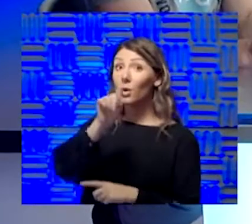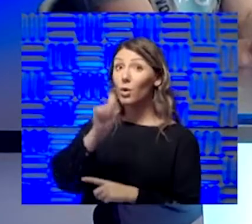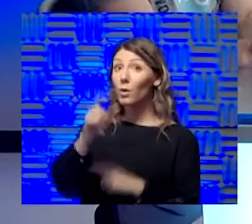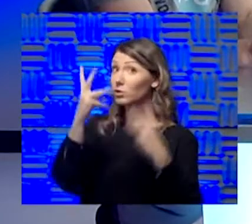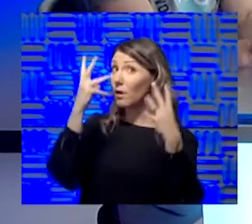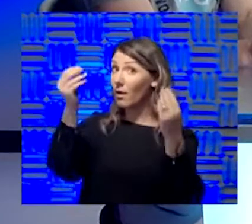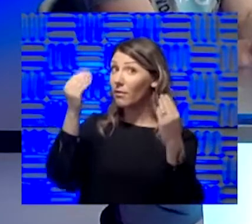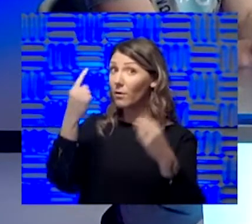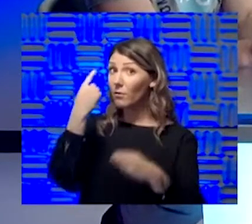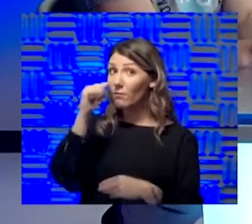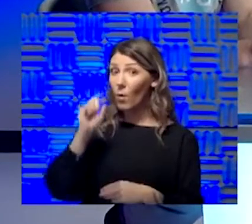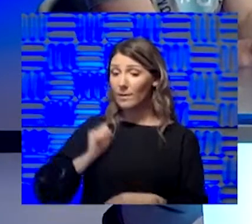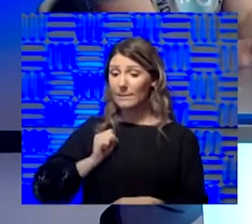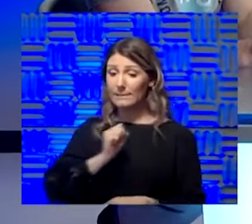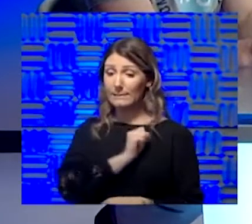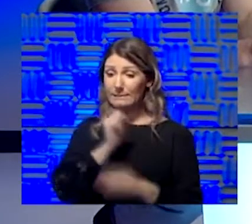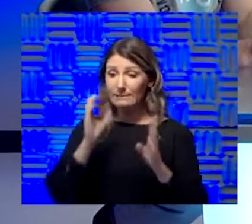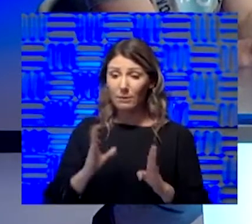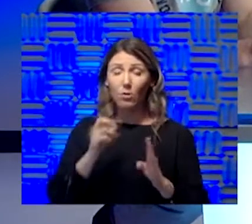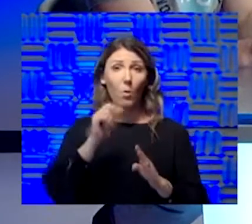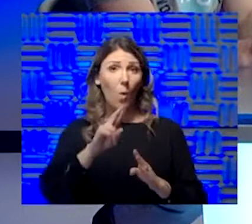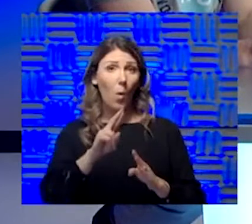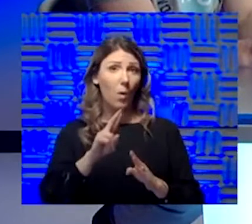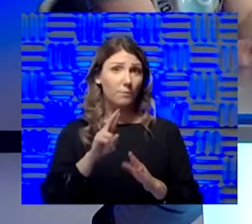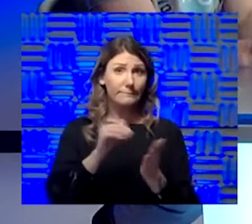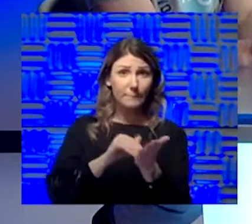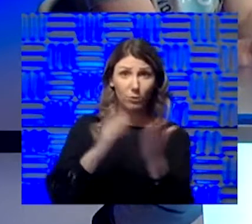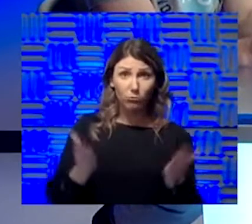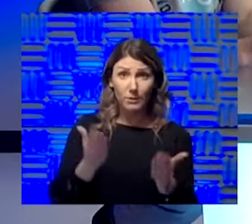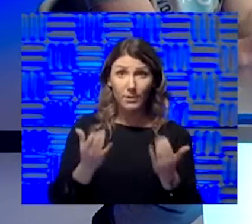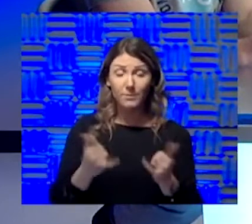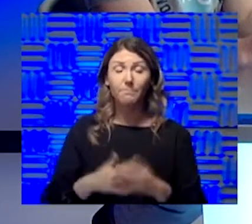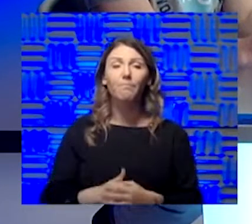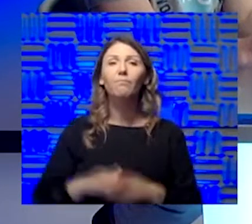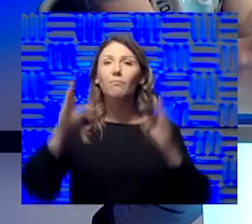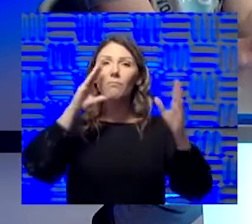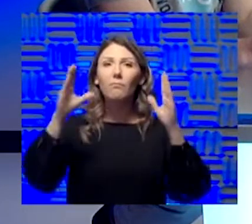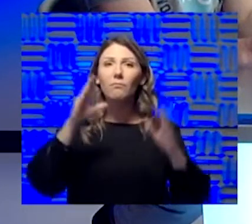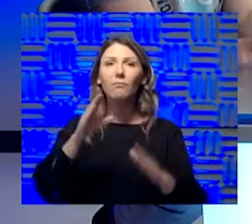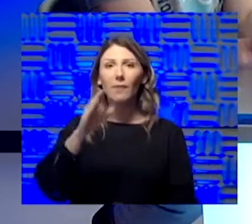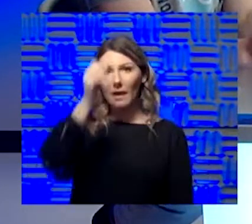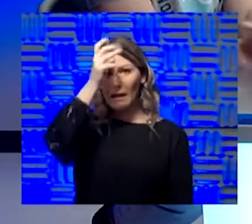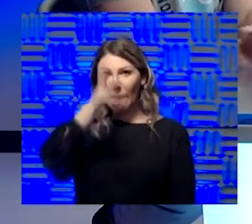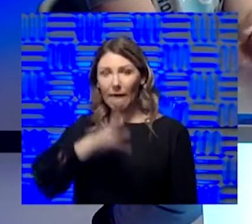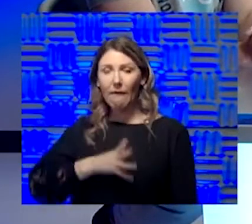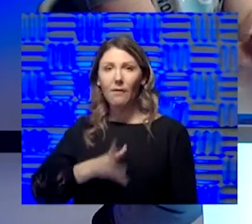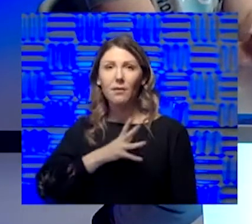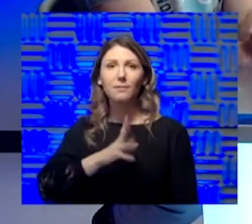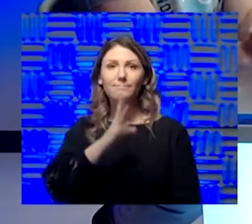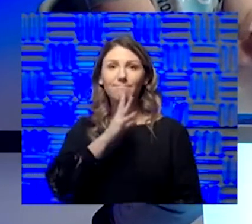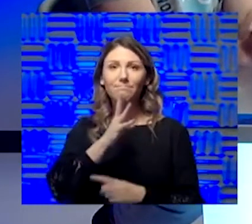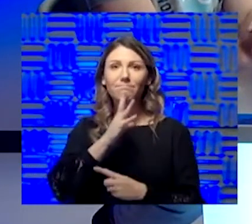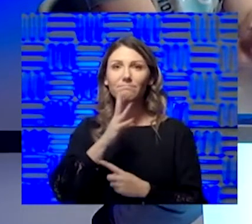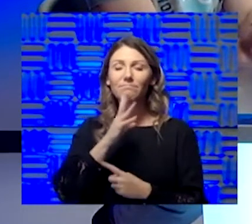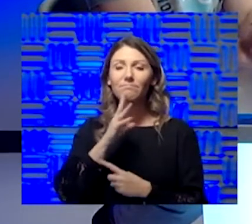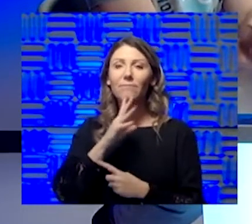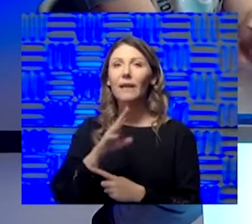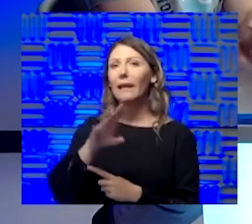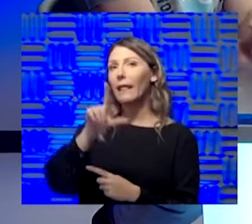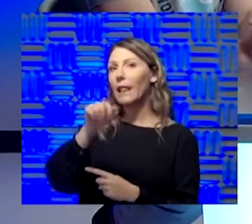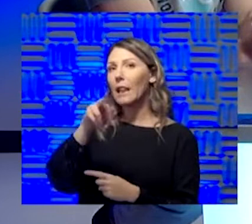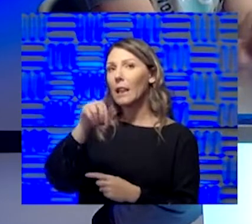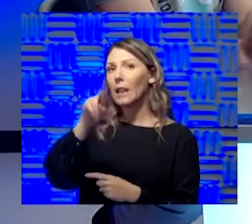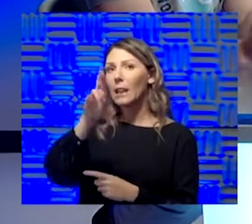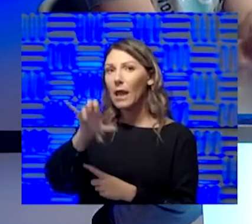for the senator, for anybody here in the studio. Hi, this is Brian Lowry from the Kansas City Star. I've got a question